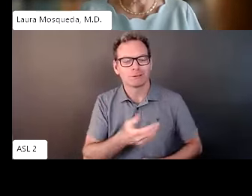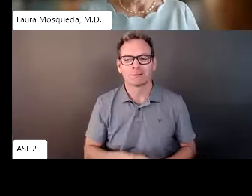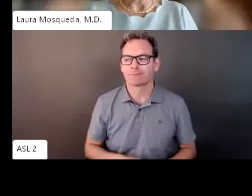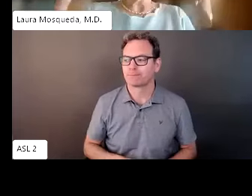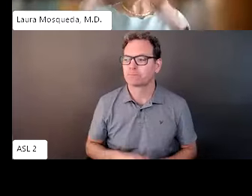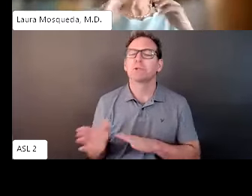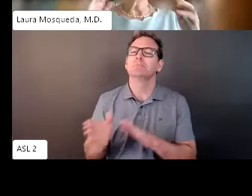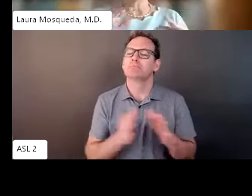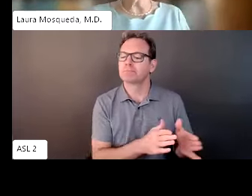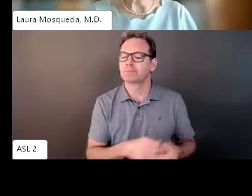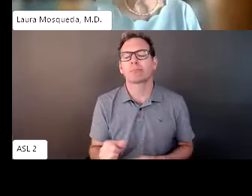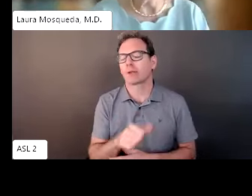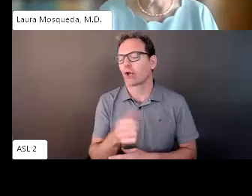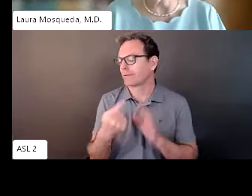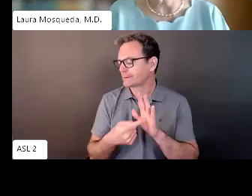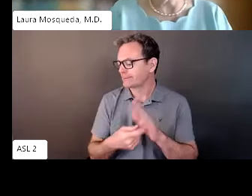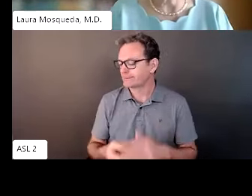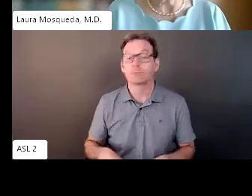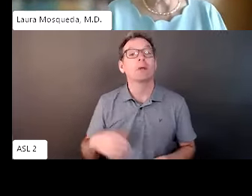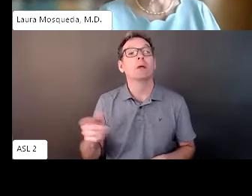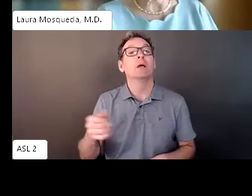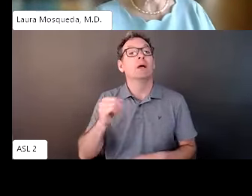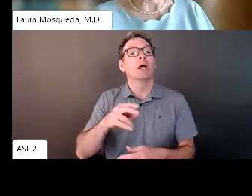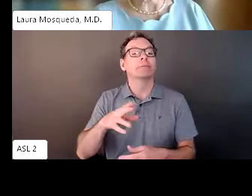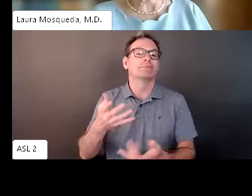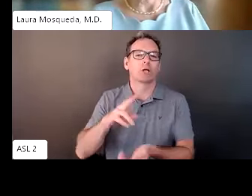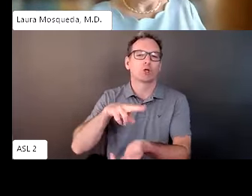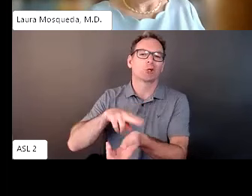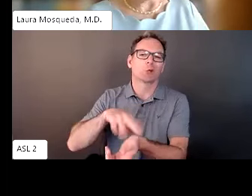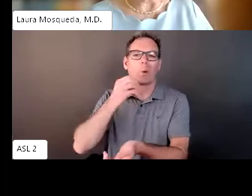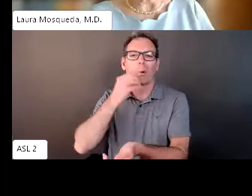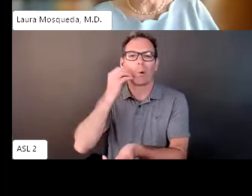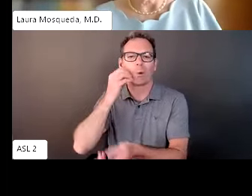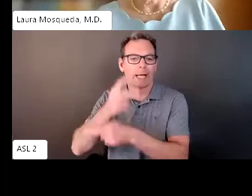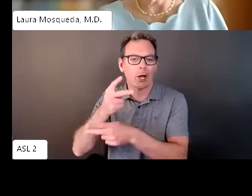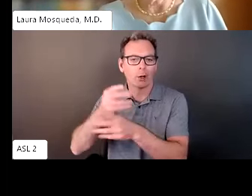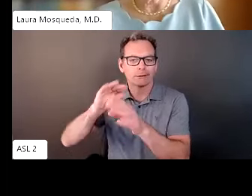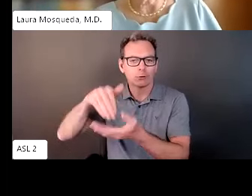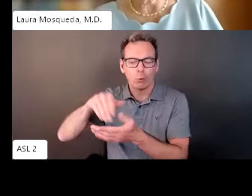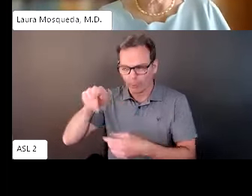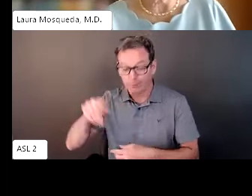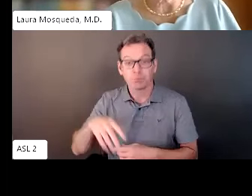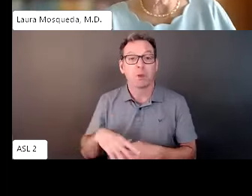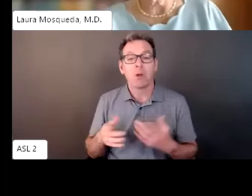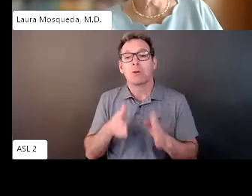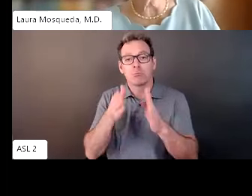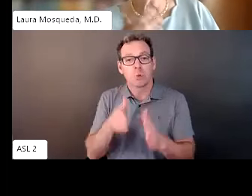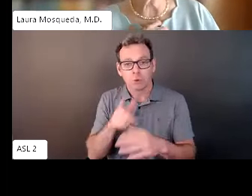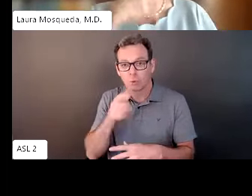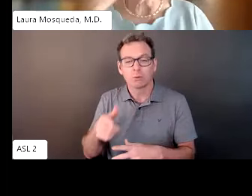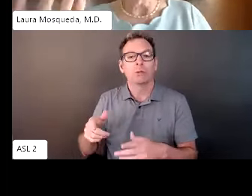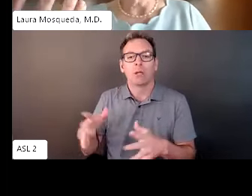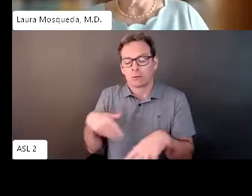them, and they're reacting very violently when somebody's trying to change their diapers or get around their genitalia. It